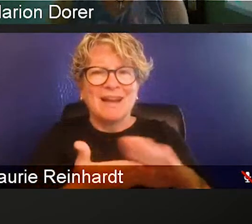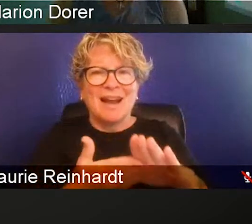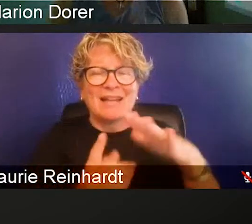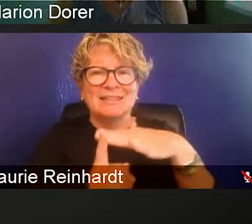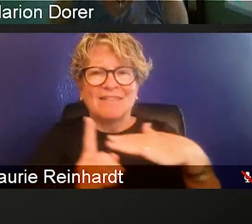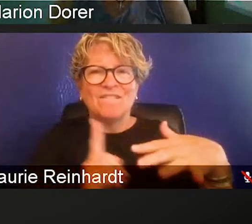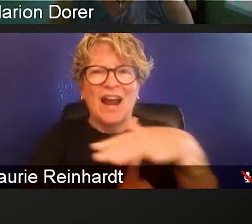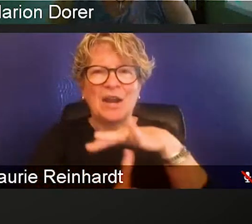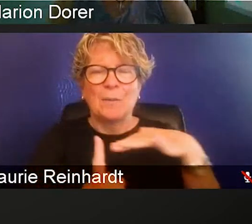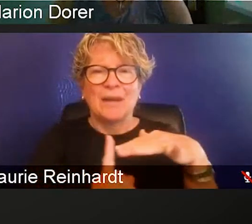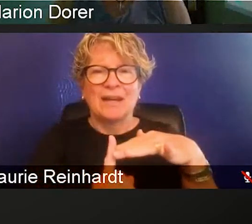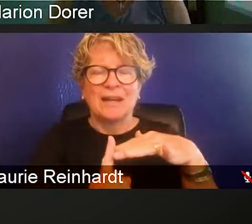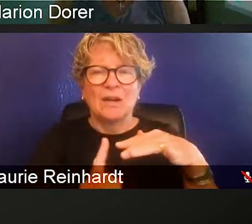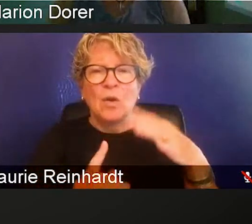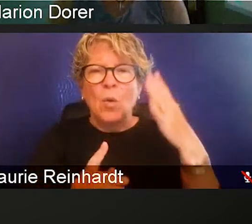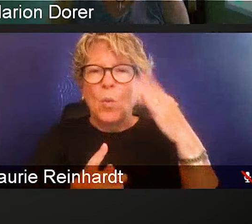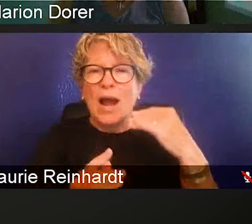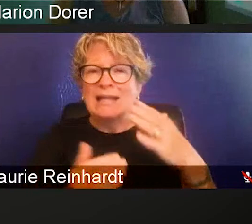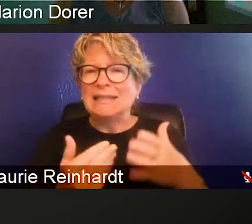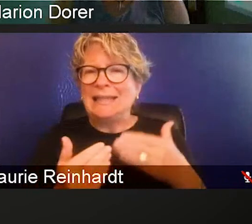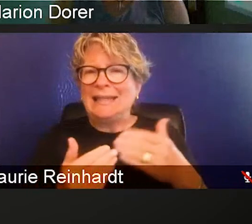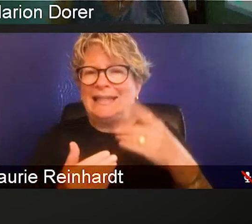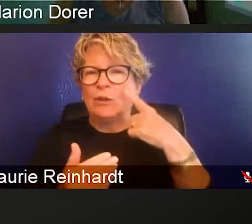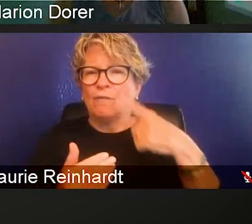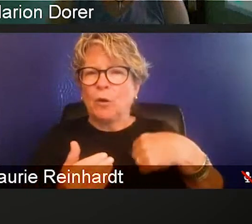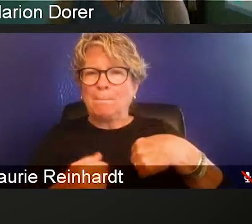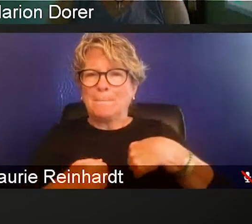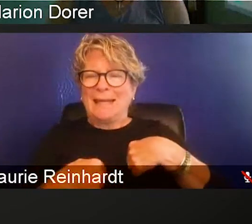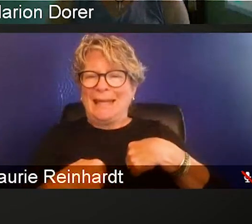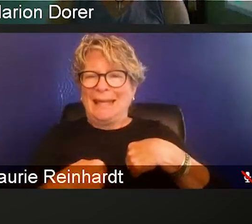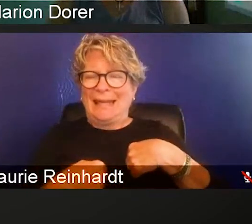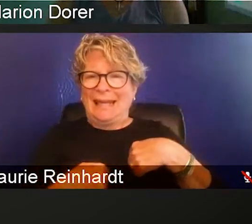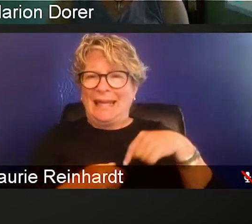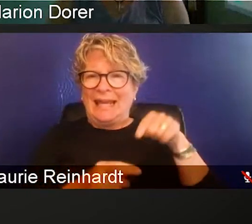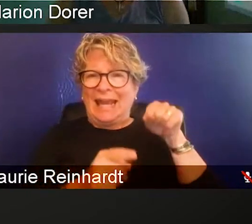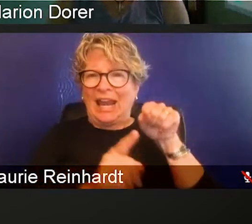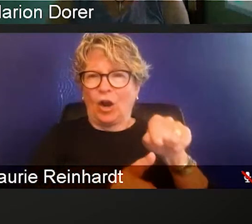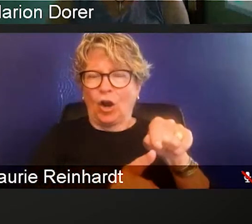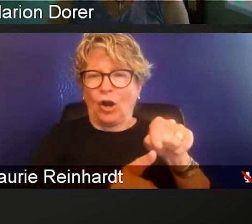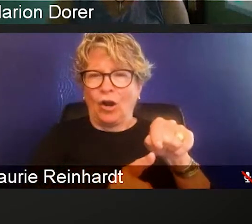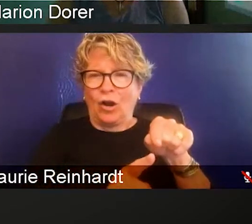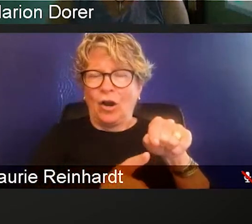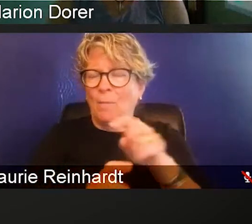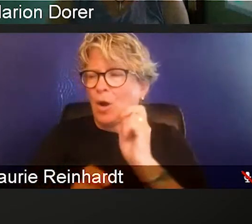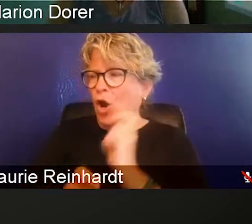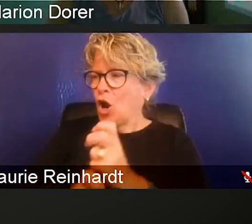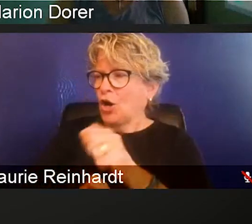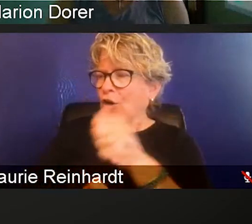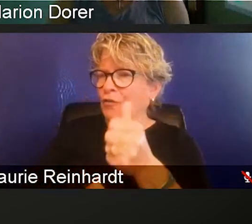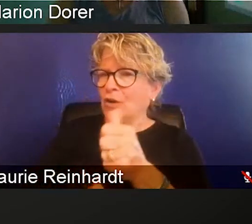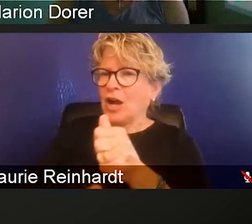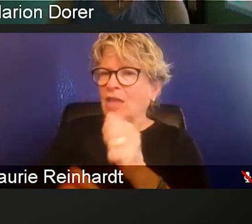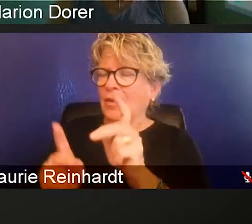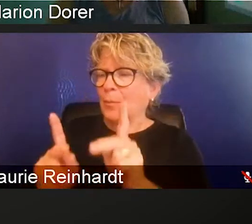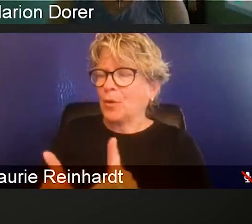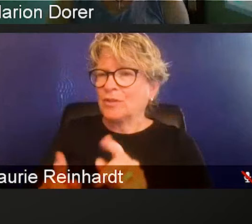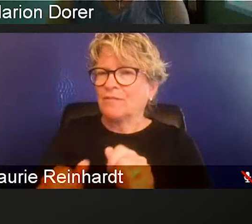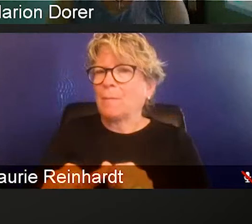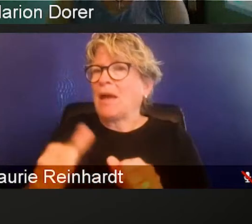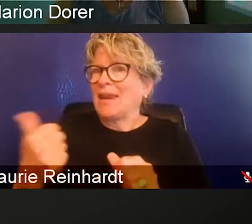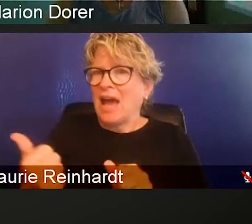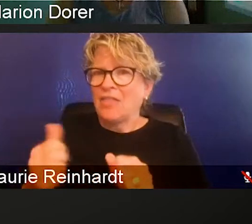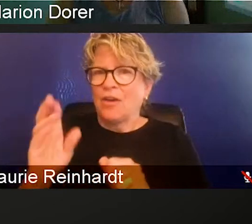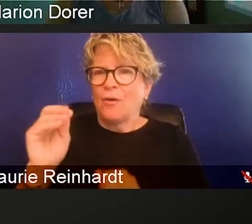it easier for me to travel down that road and harder for someone else from another racial group? And so